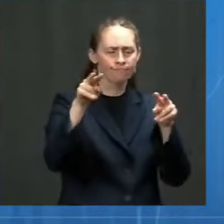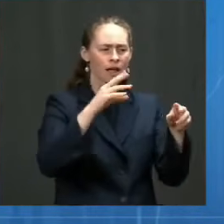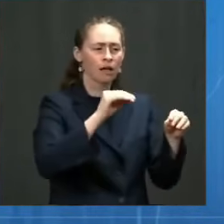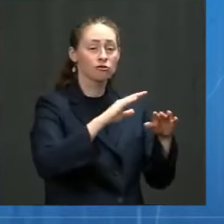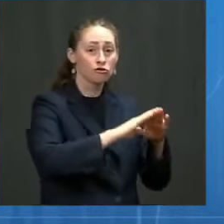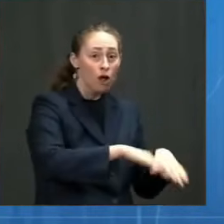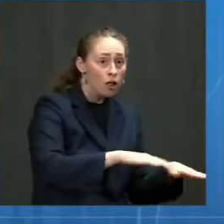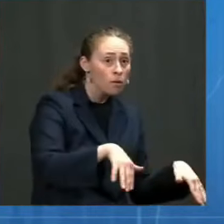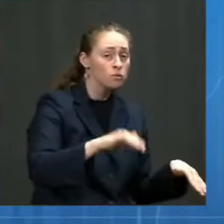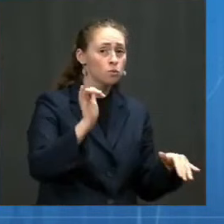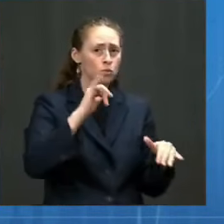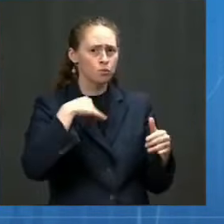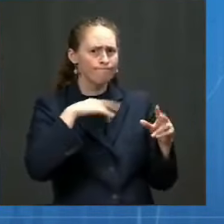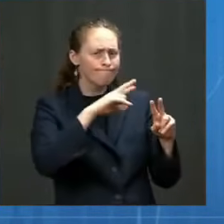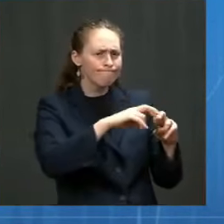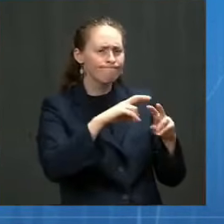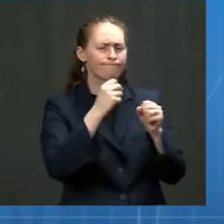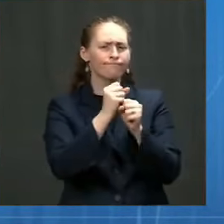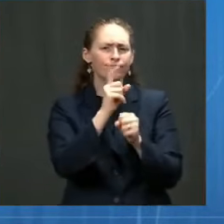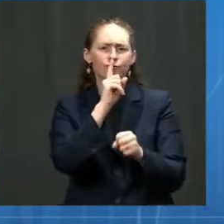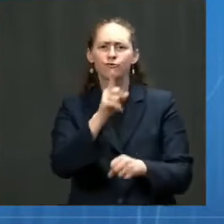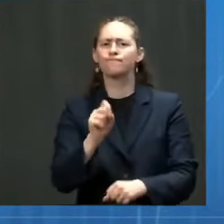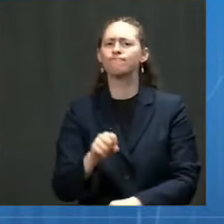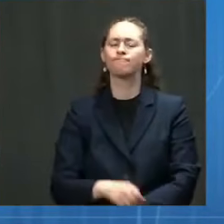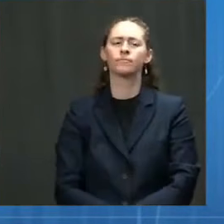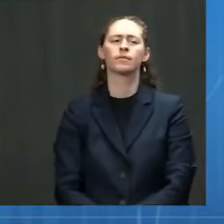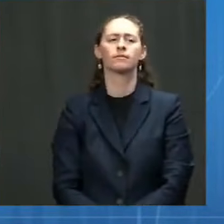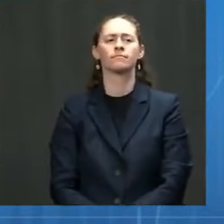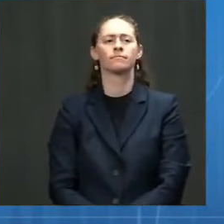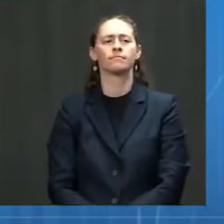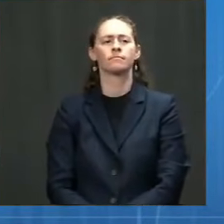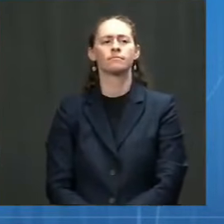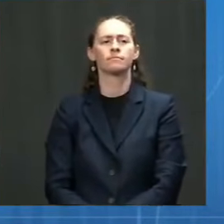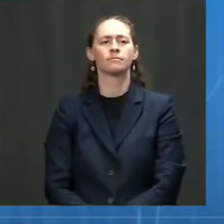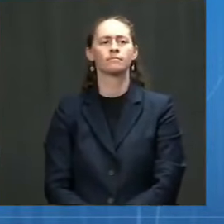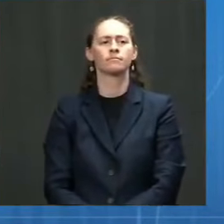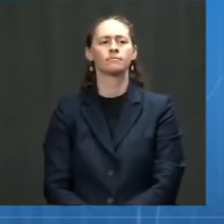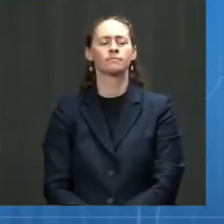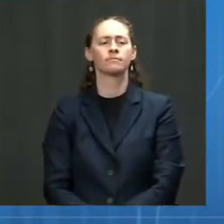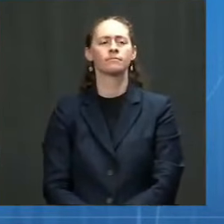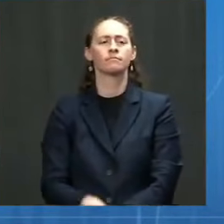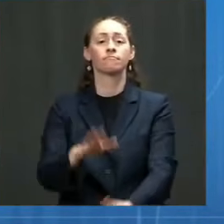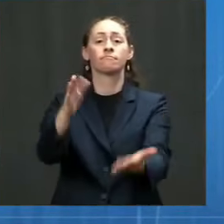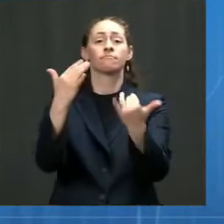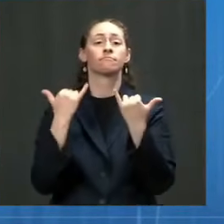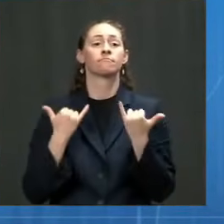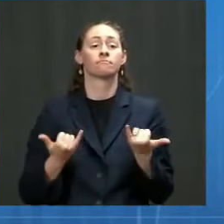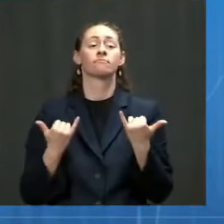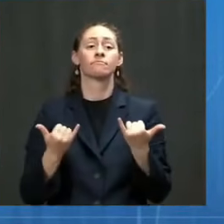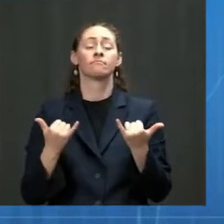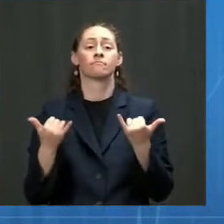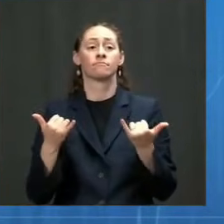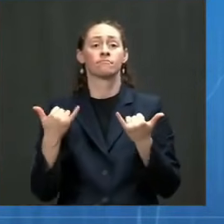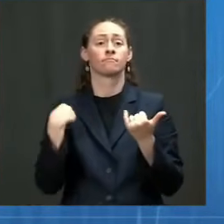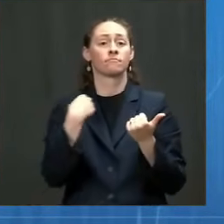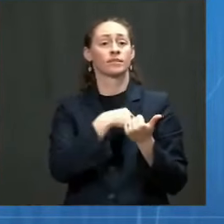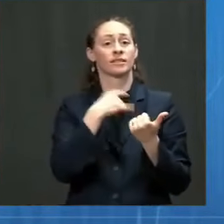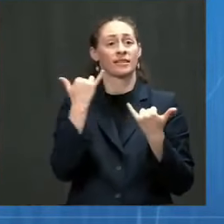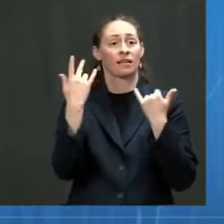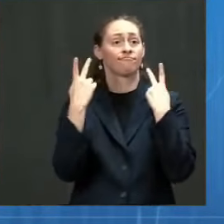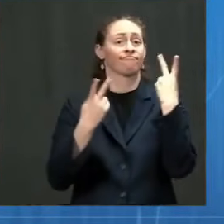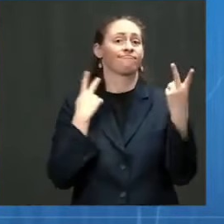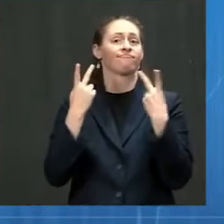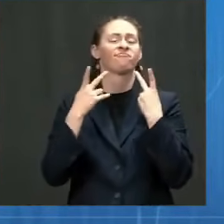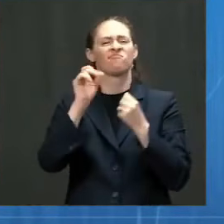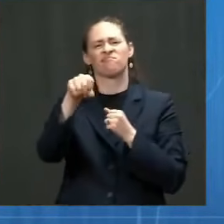to confound some of the data, and that is we have an enormous burden now of disease, so exposures are much higher. And